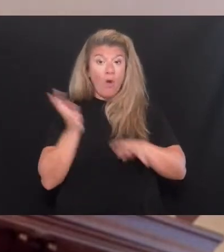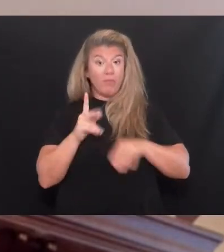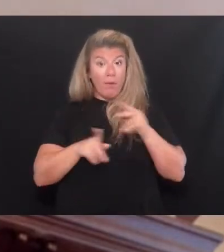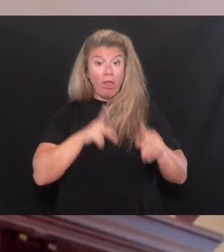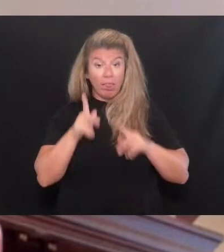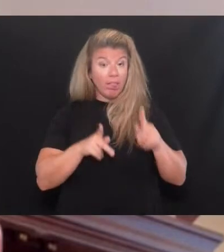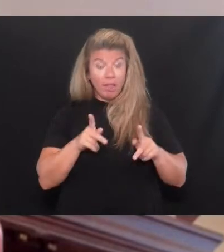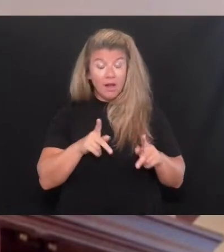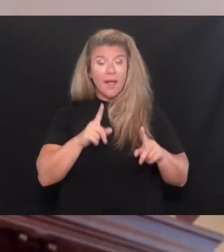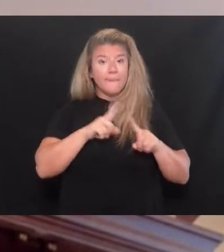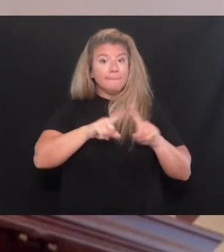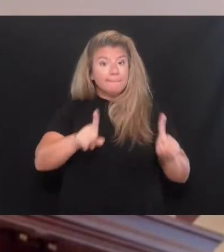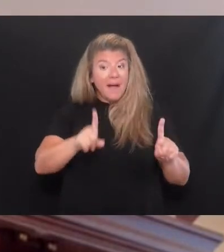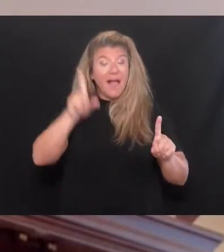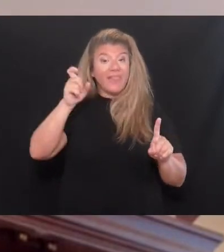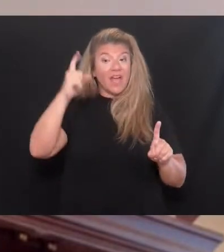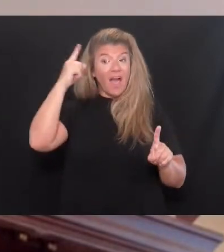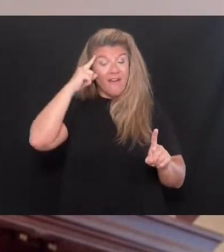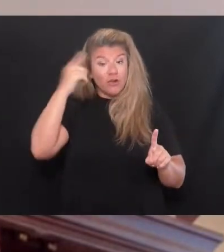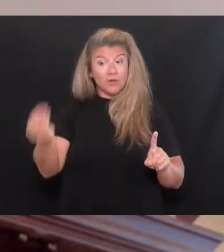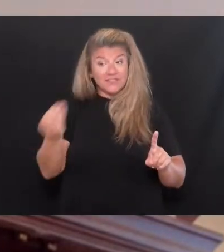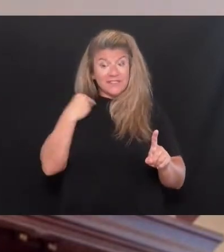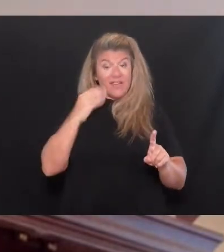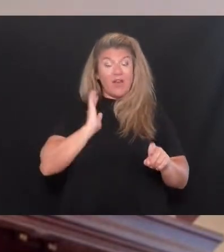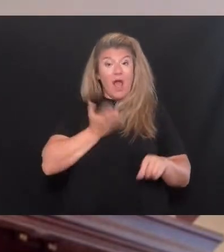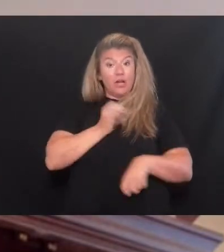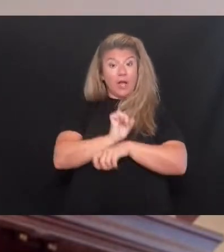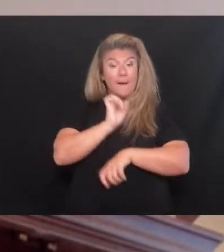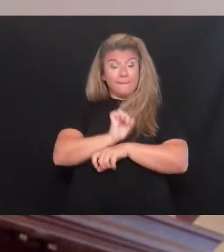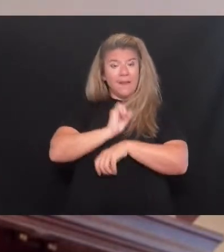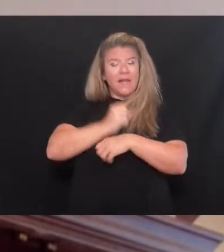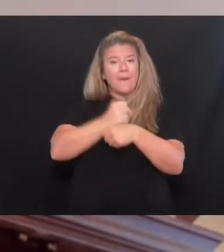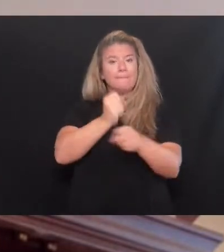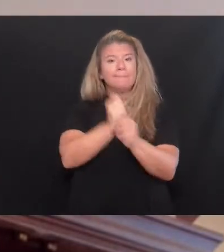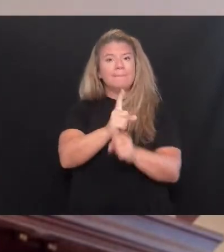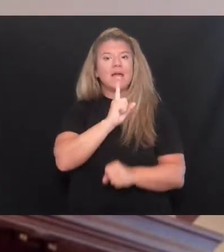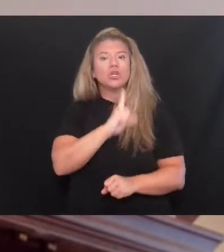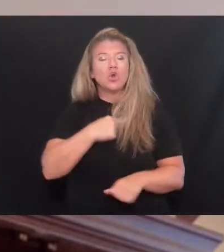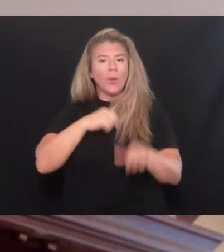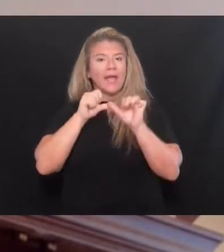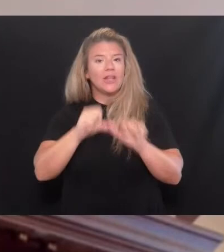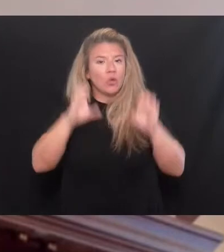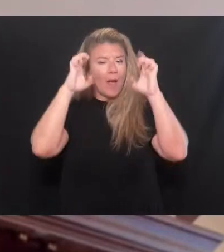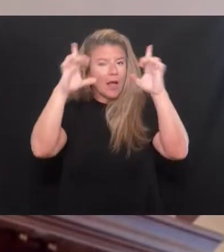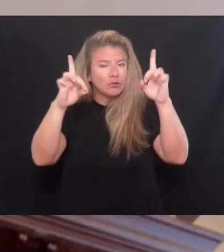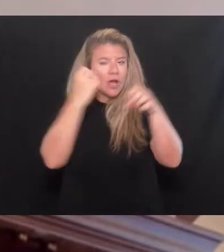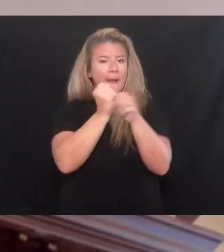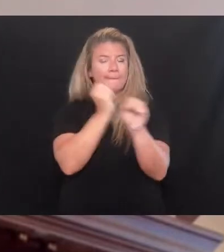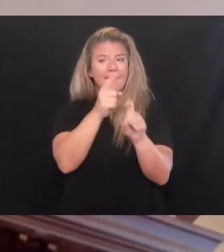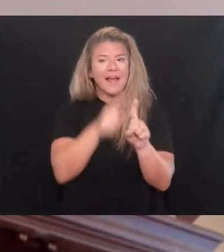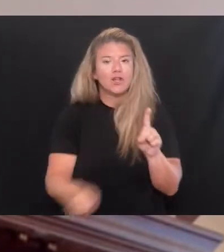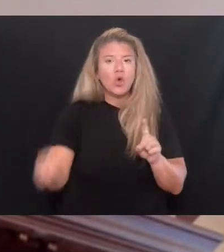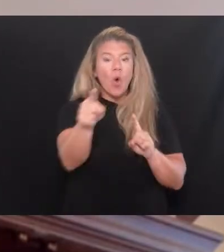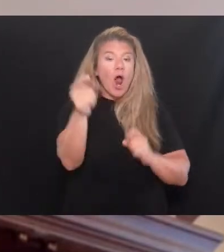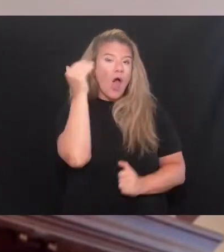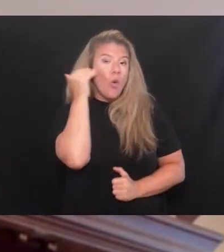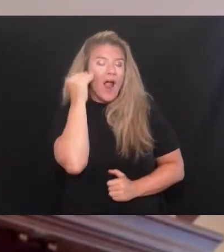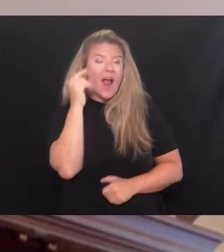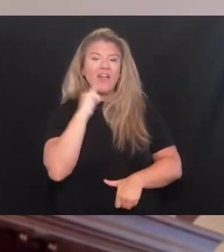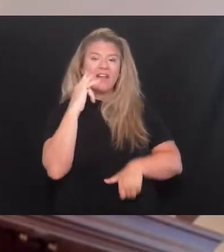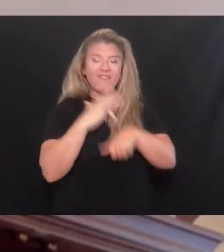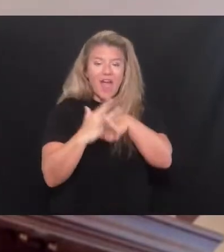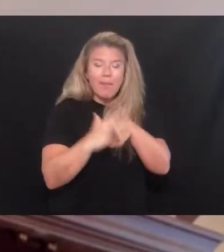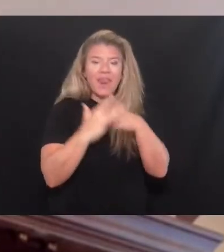but the governor has pressed us to continue to make sure that we educate and make people aware of the availability and the